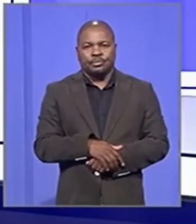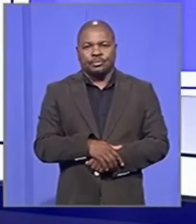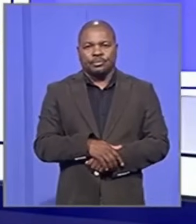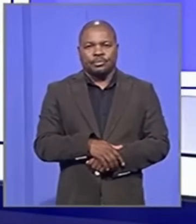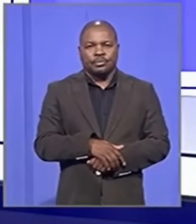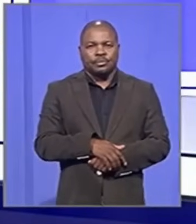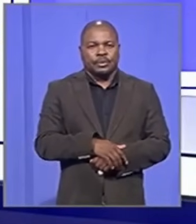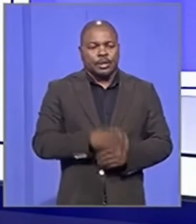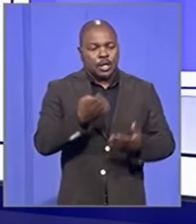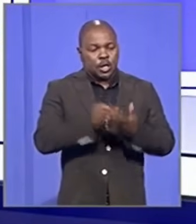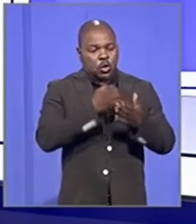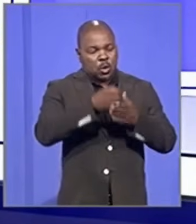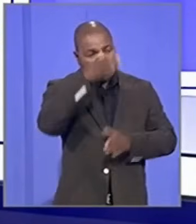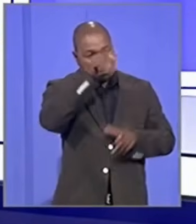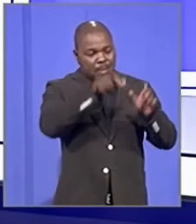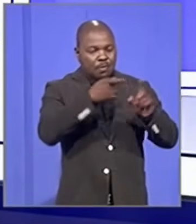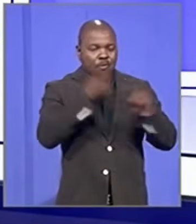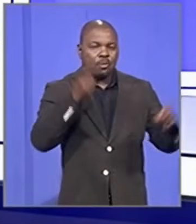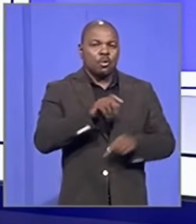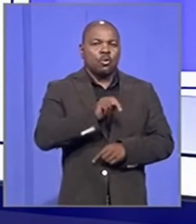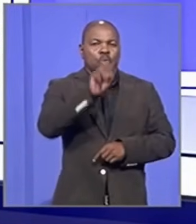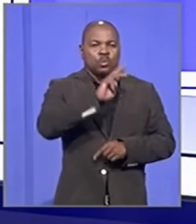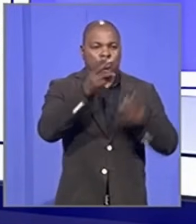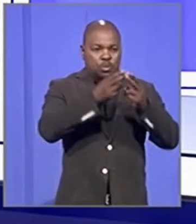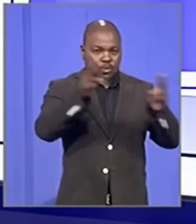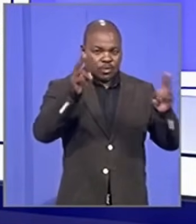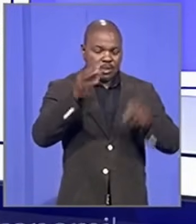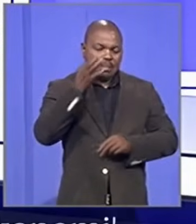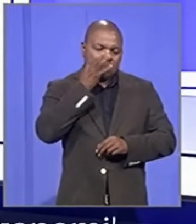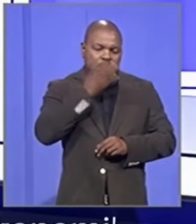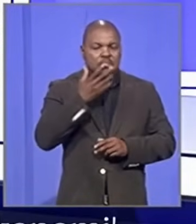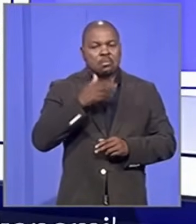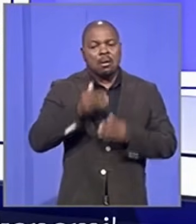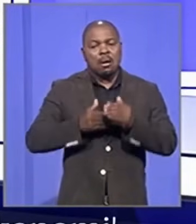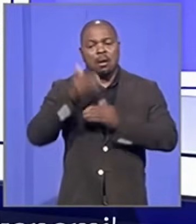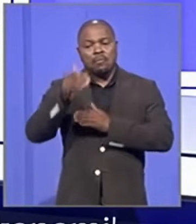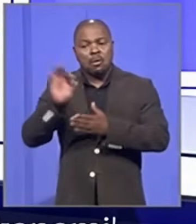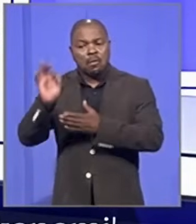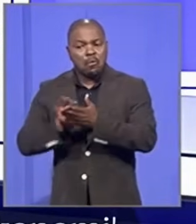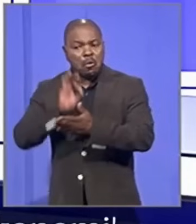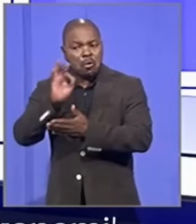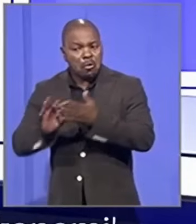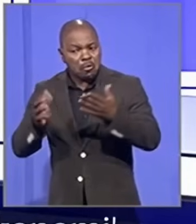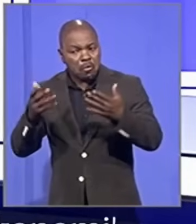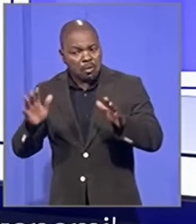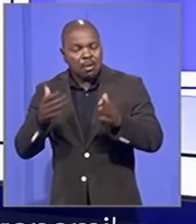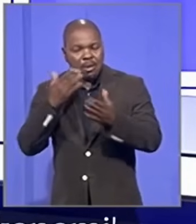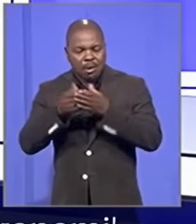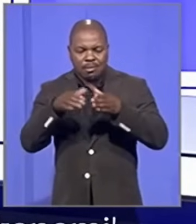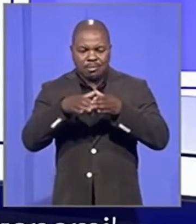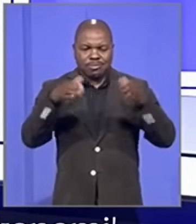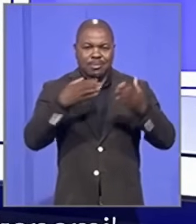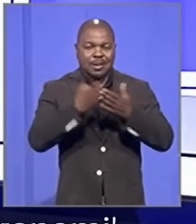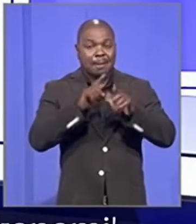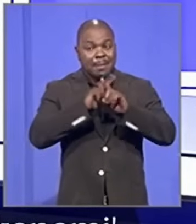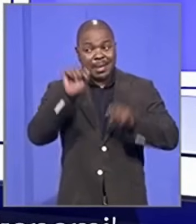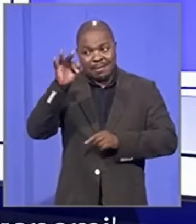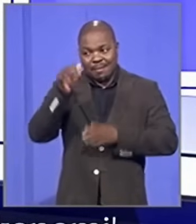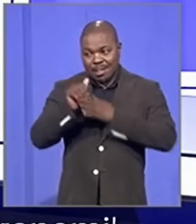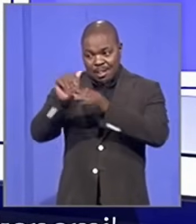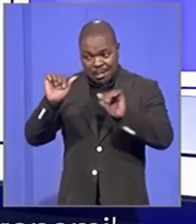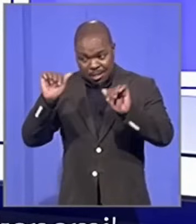Ditsebi tša ekonomi ka University ya Northwest di re kgolo ya ekonomi ka morago ga dikgetho e ka phethega ge fela go na le boetapele bja mmapale